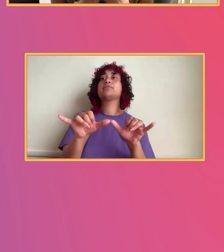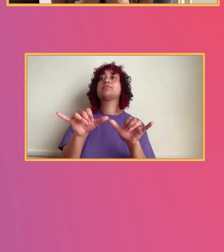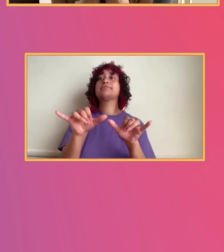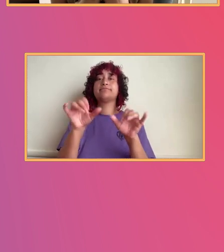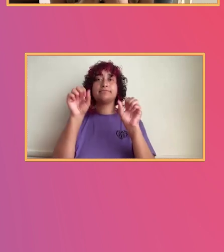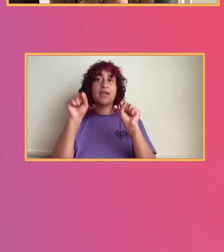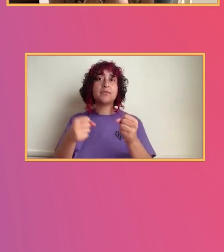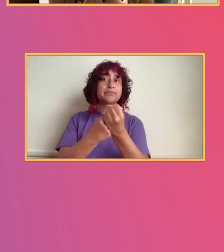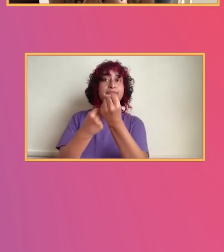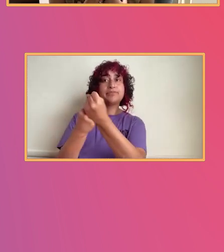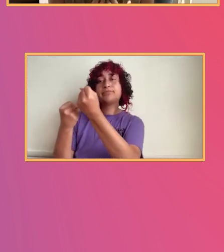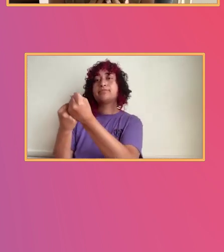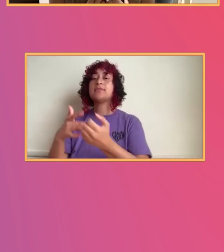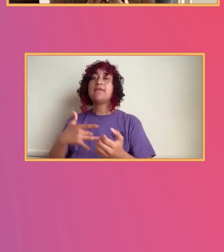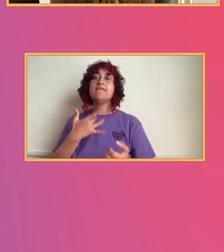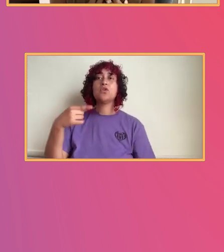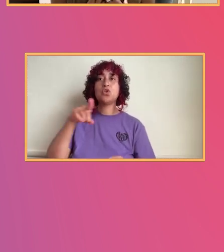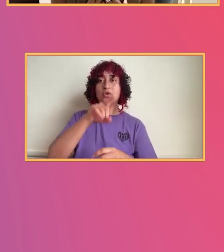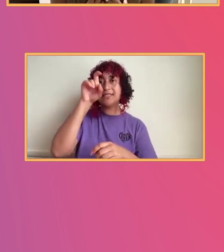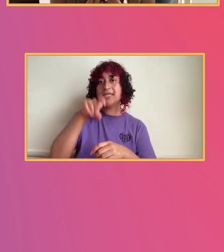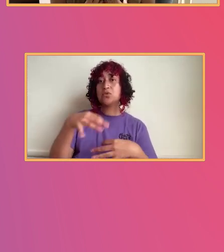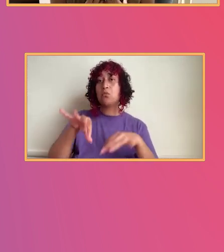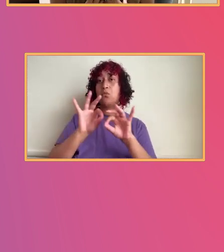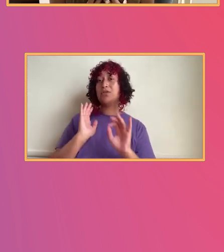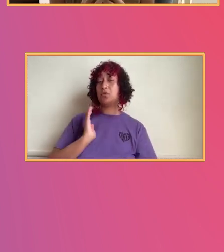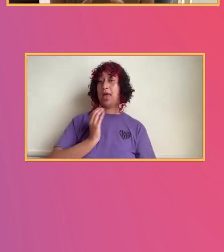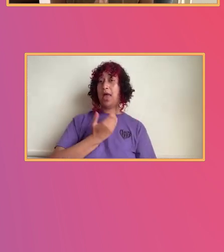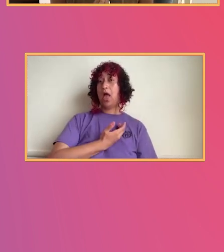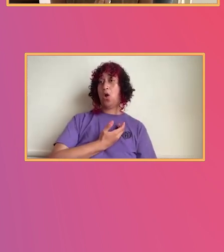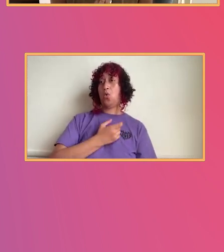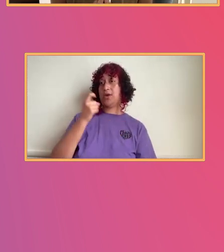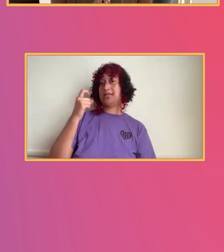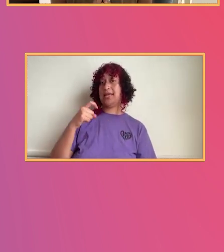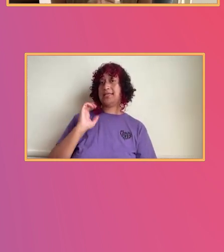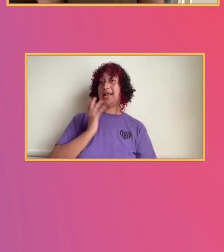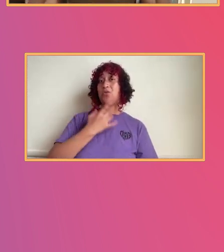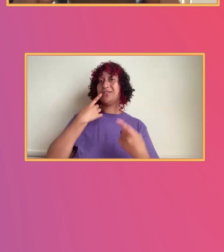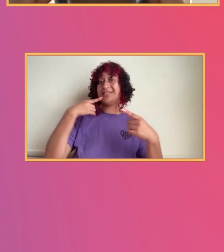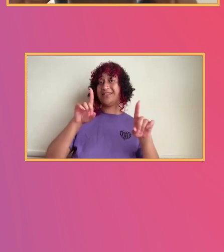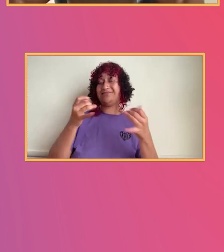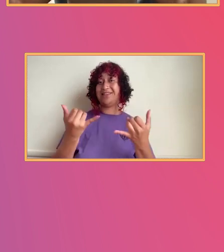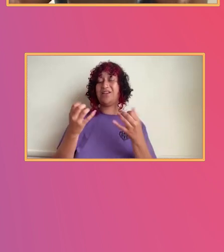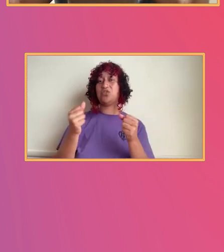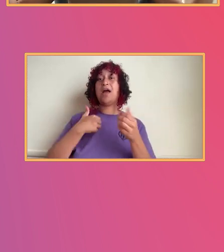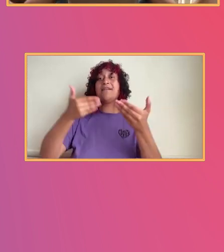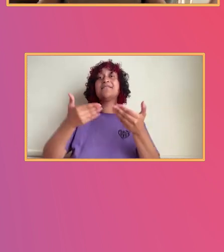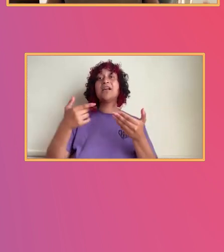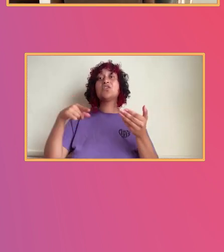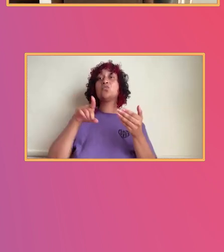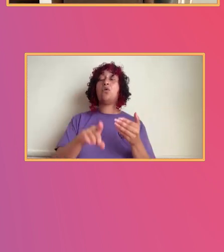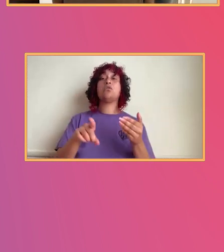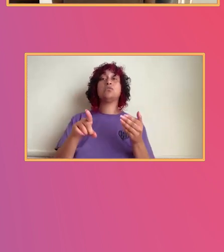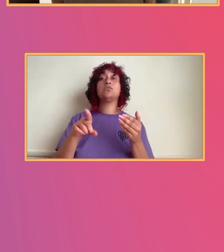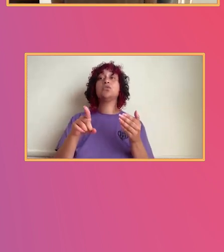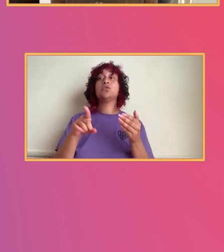can feel that their needs are important to our needs and our success in this moment. So I invite you to expand